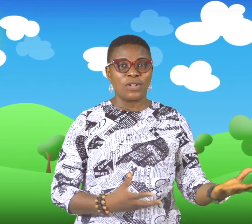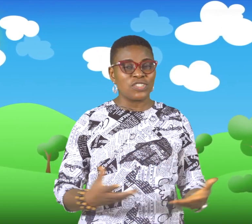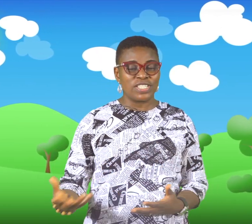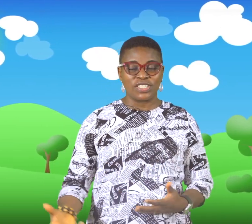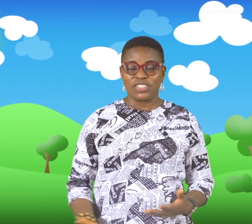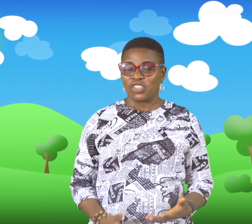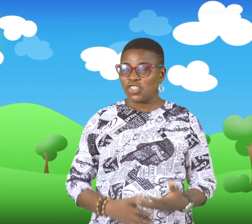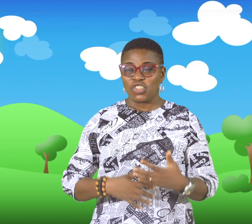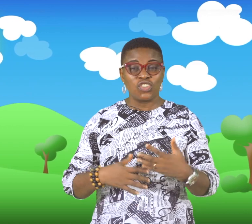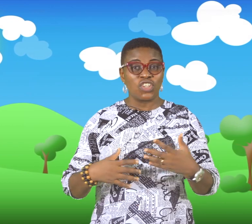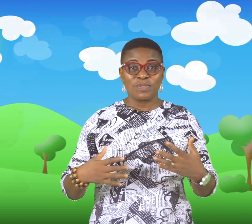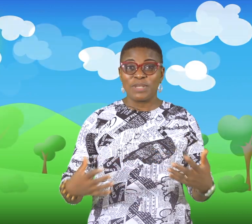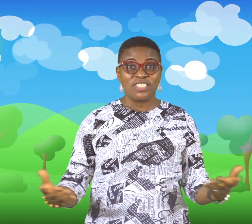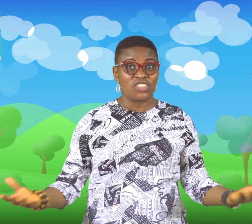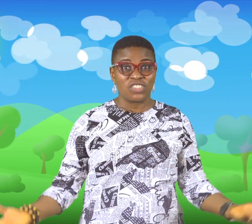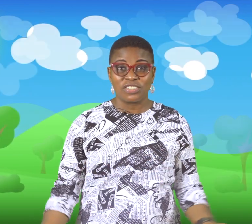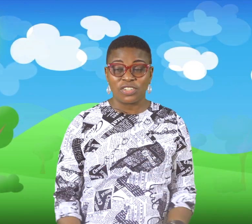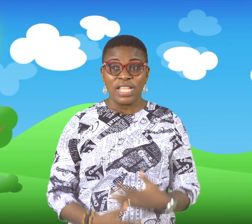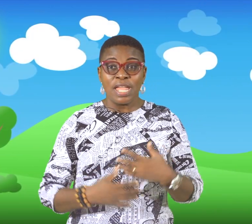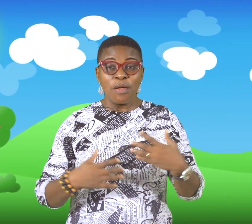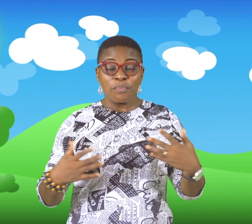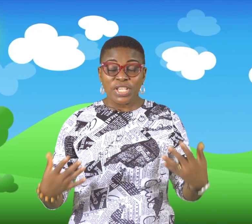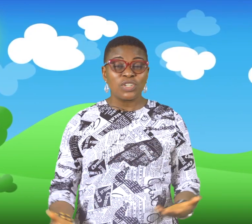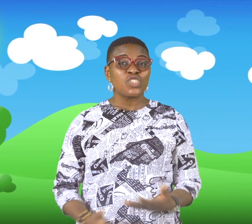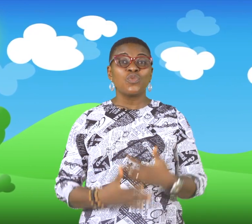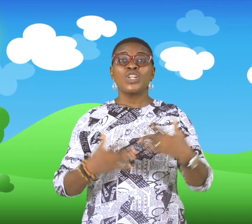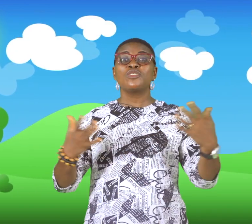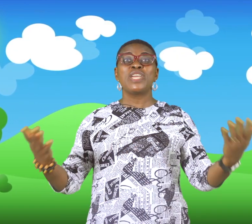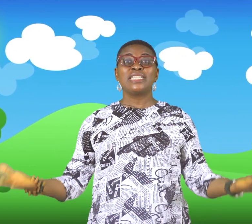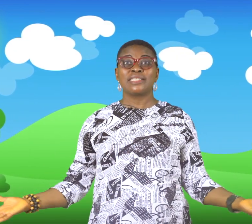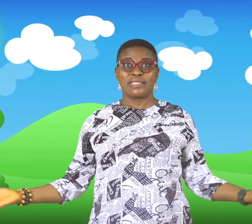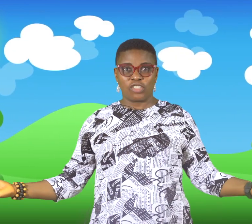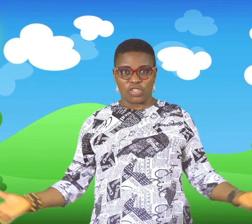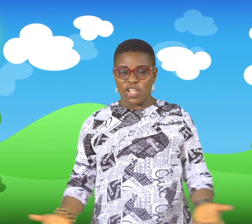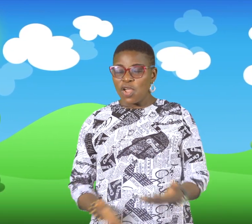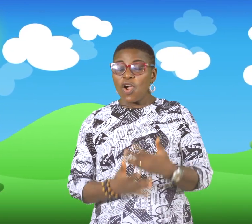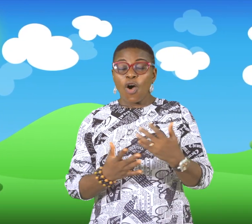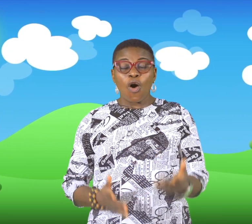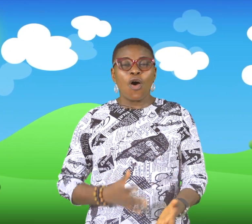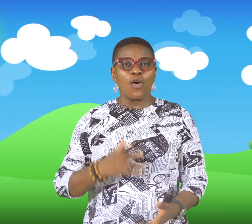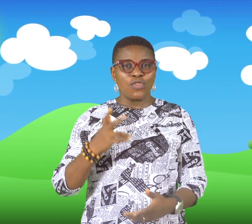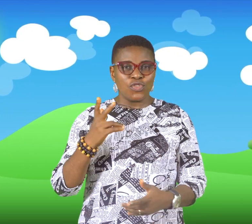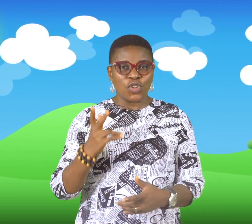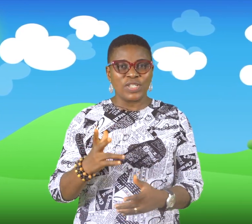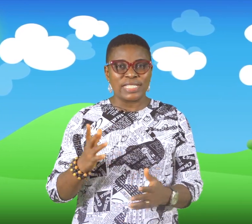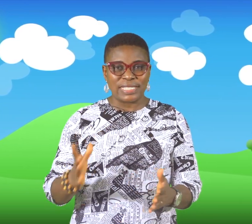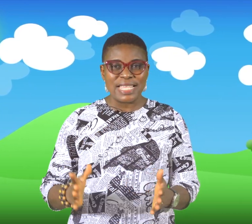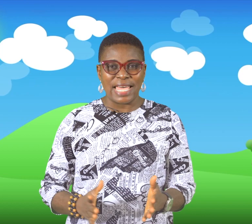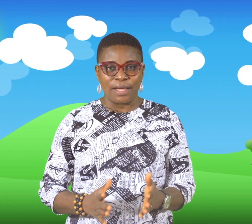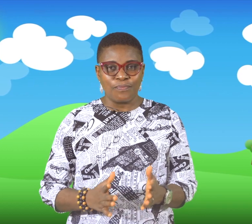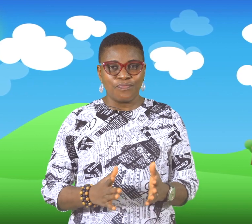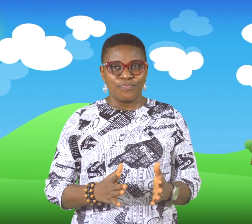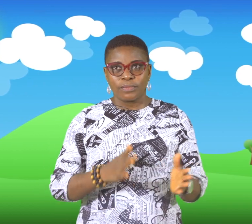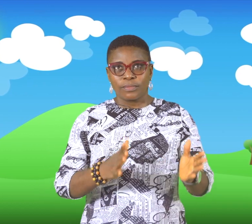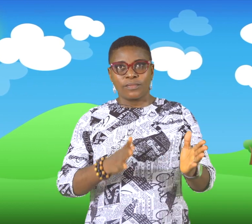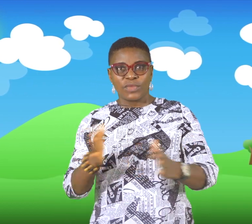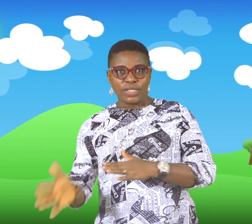going about your decision? Do you just make decision because you want to make decision? Or you